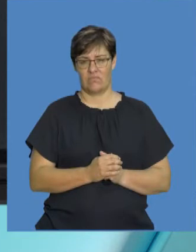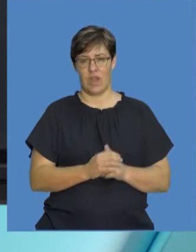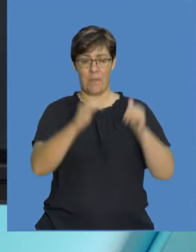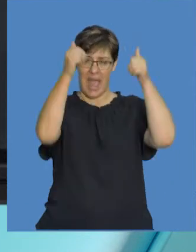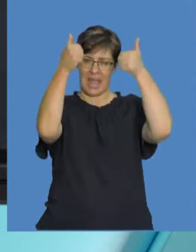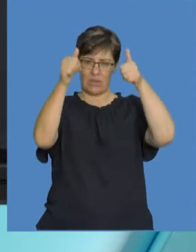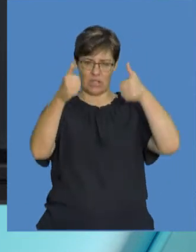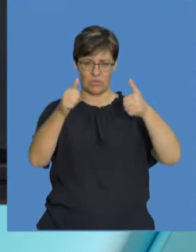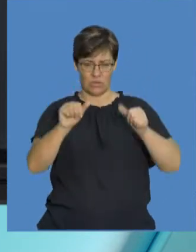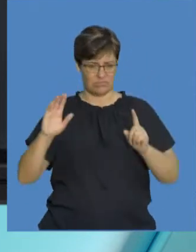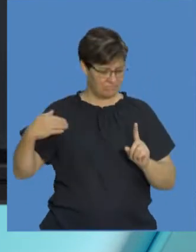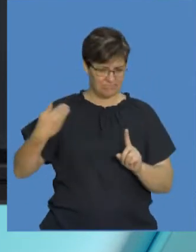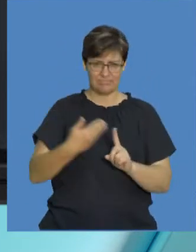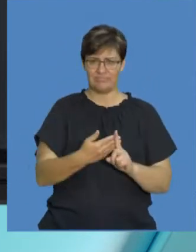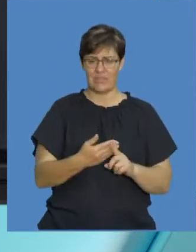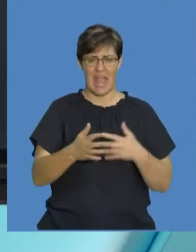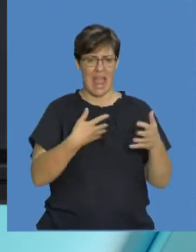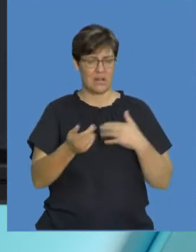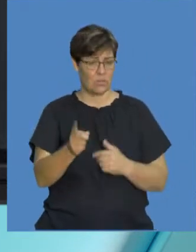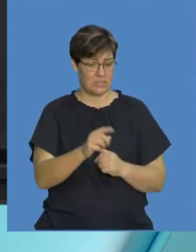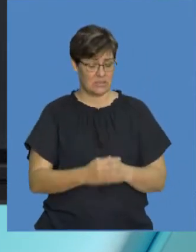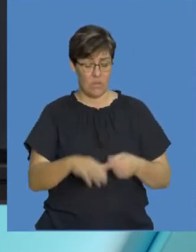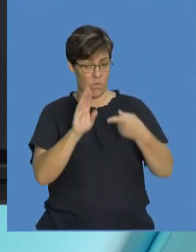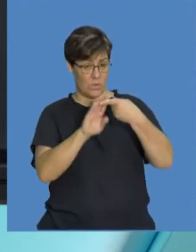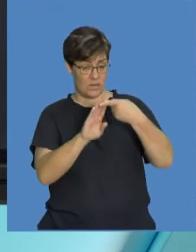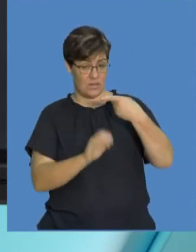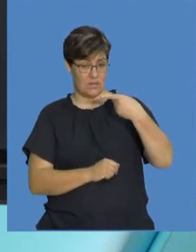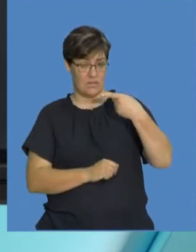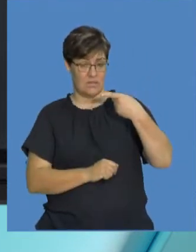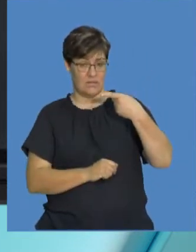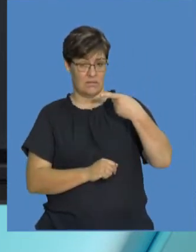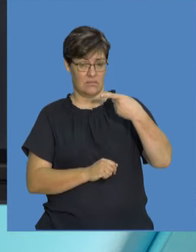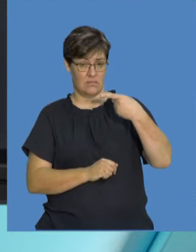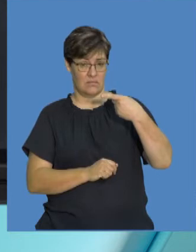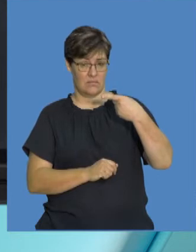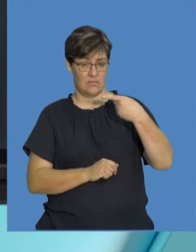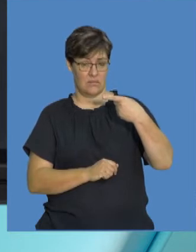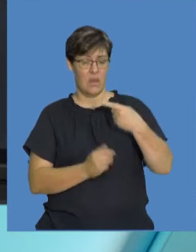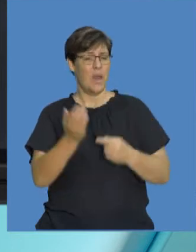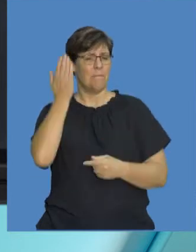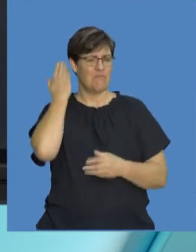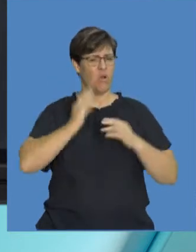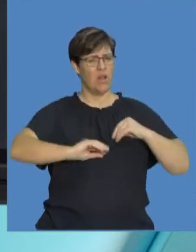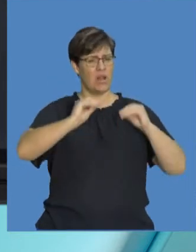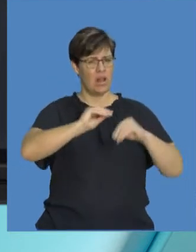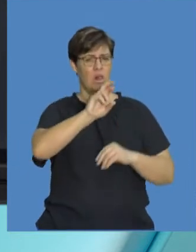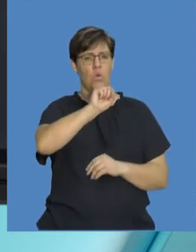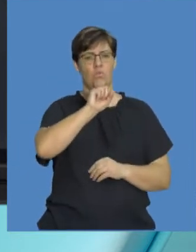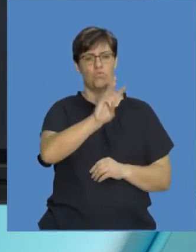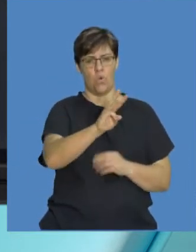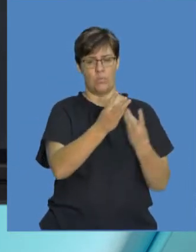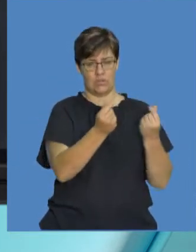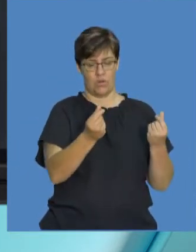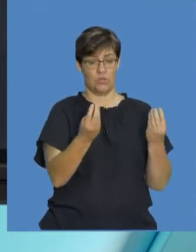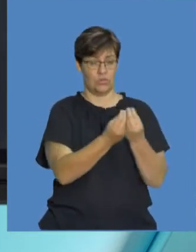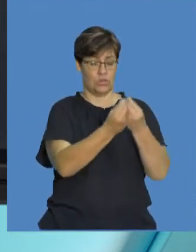you look at the accounts that we've dealt with so far, number one, in our previous lesson, we